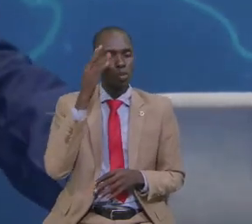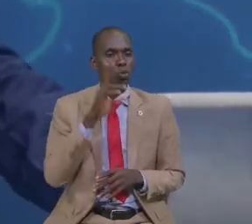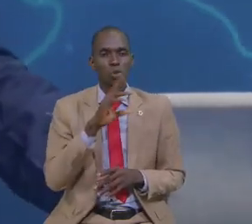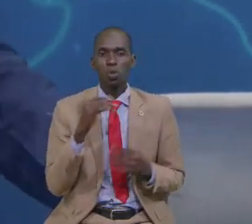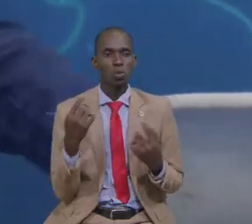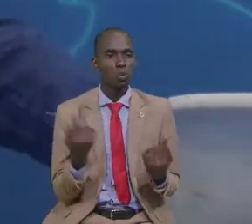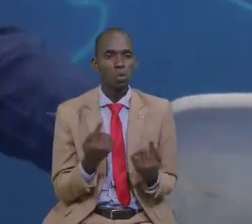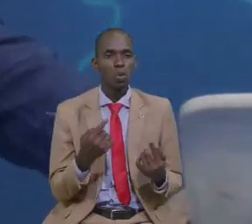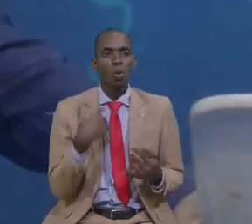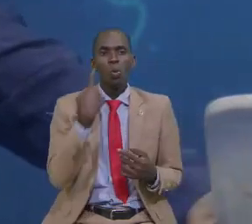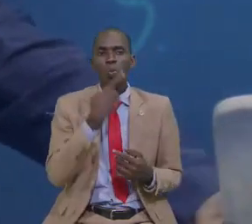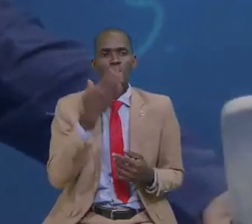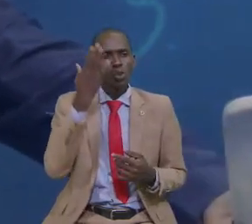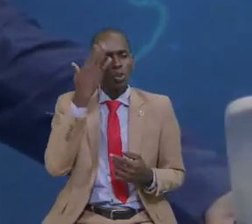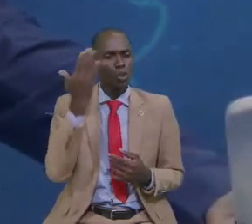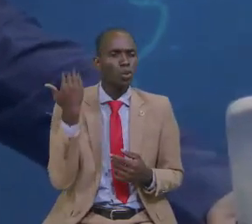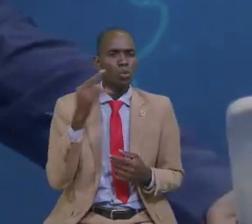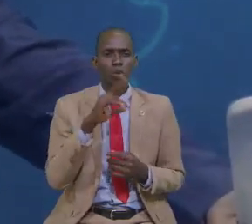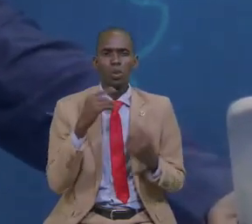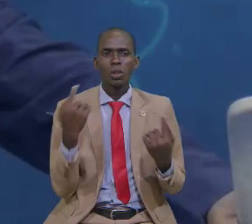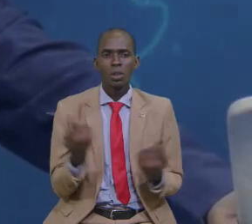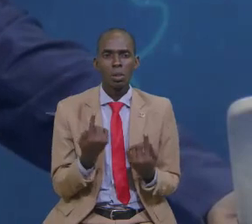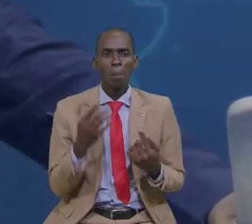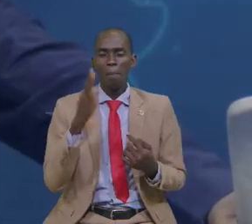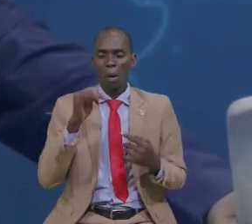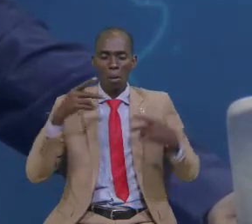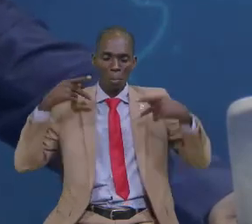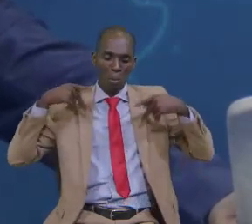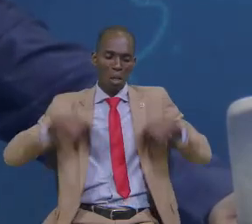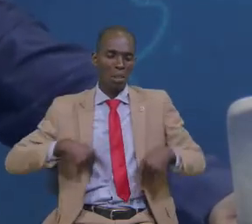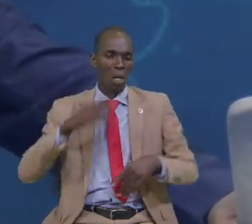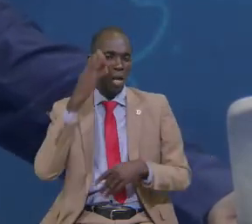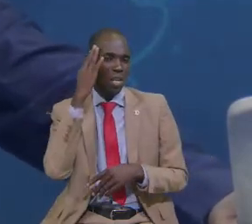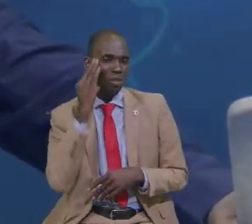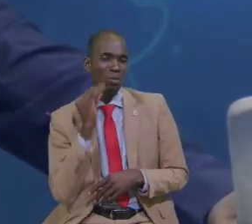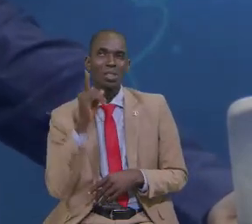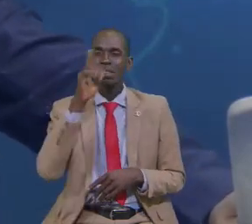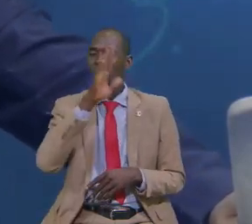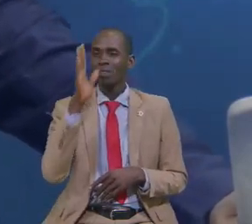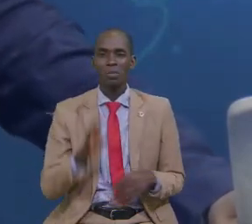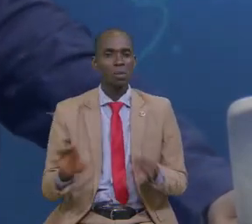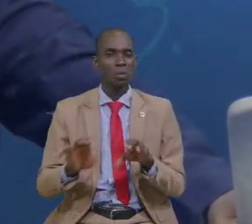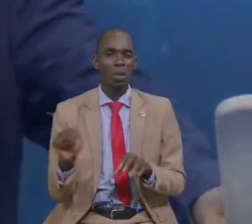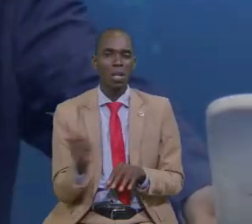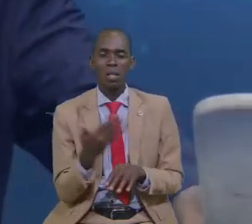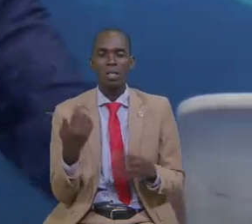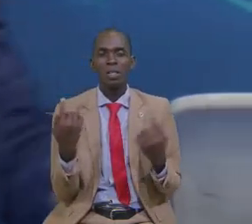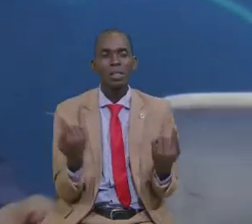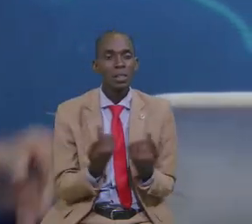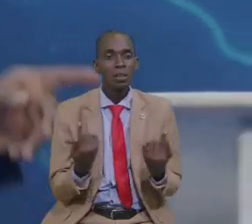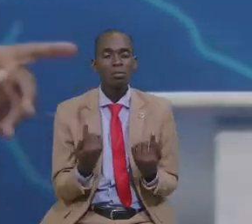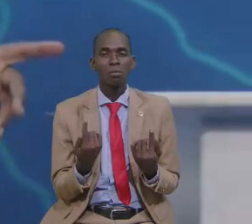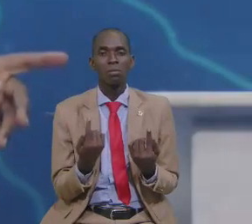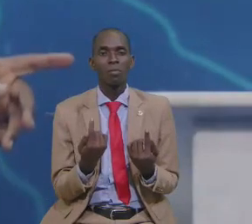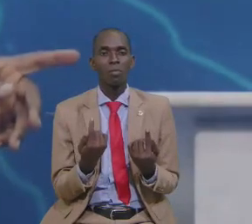no sin by personal experience he never committed anything ever just